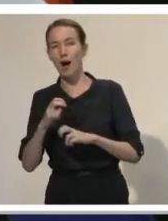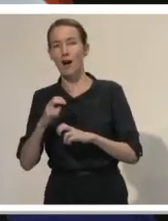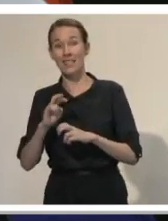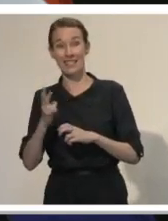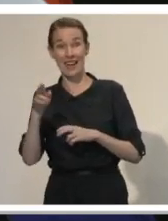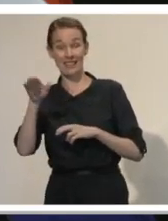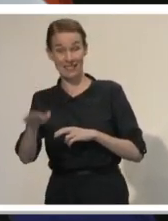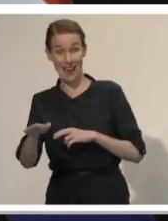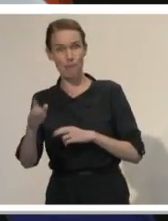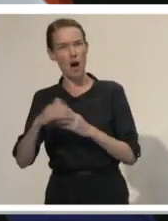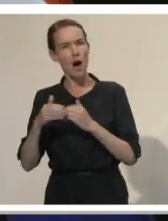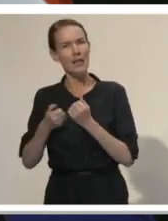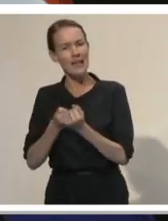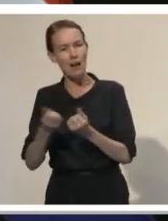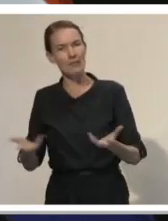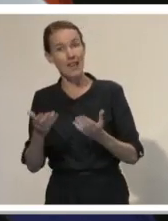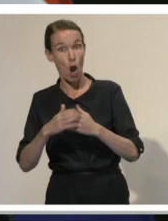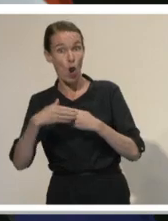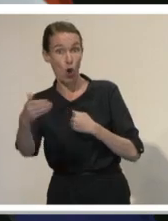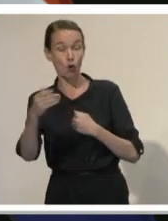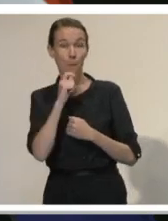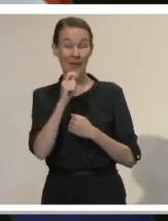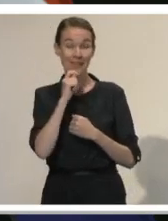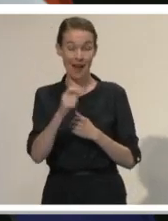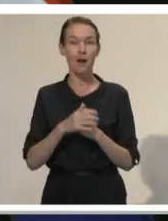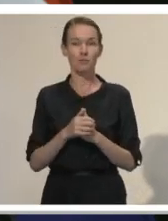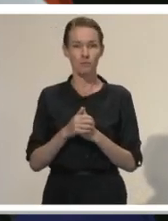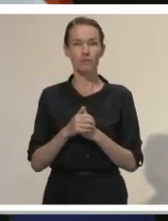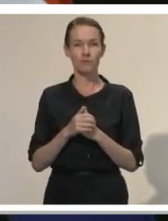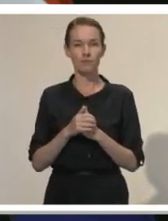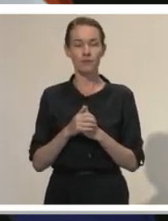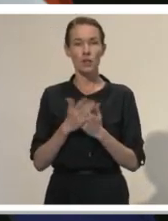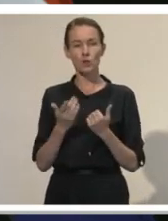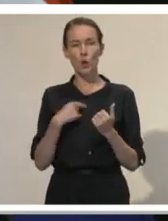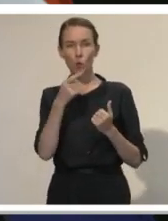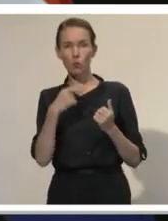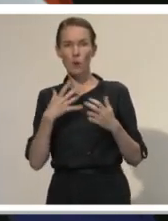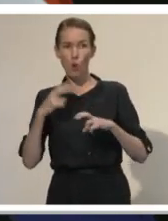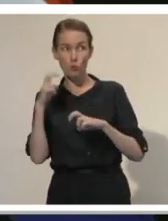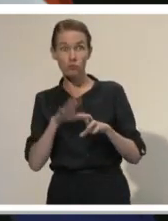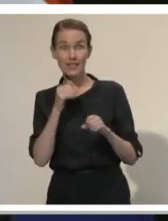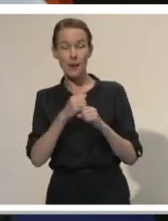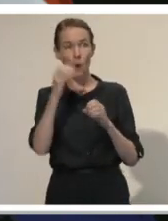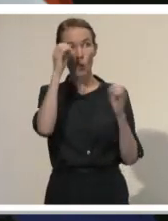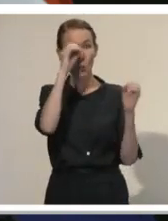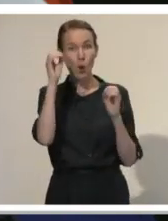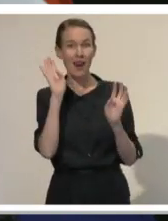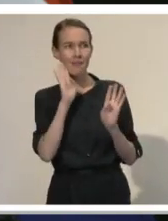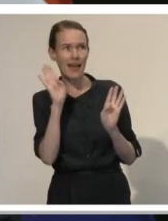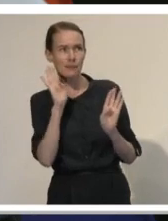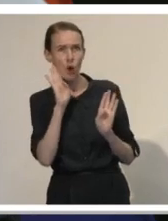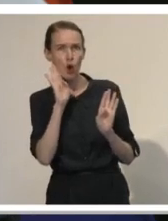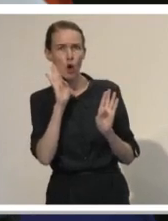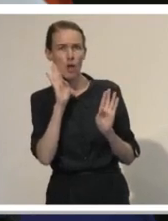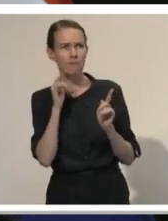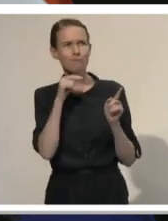the question about how much of an effect precisely is Google and Facebook having, not just with government advertising spend, but across